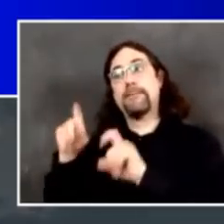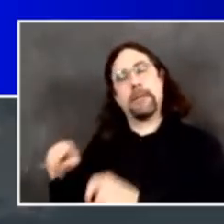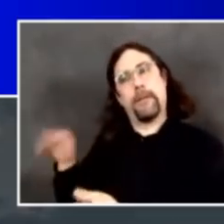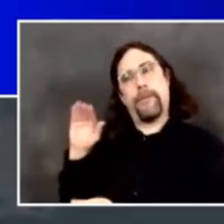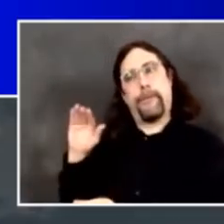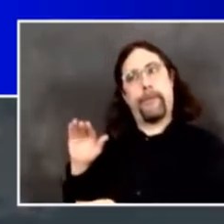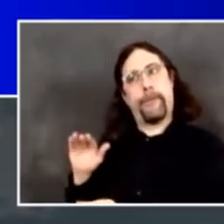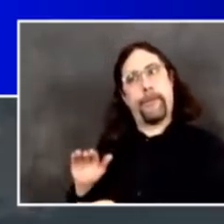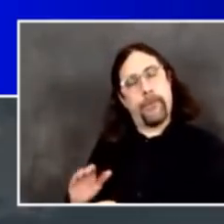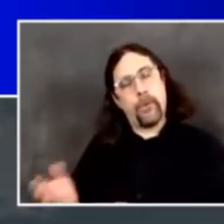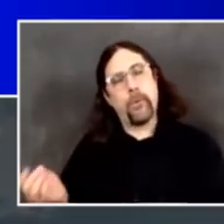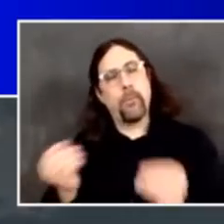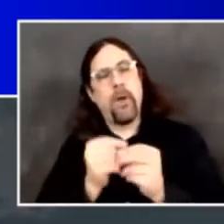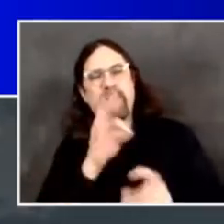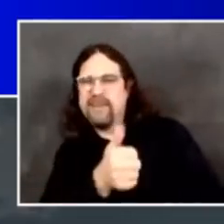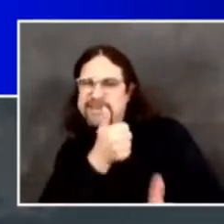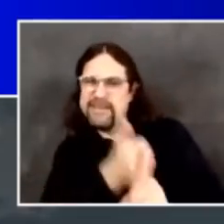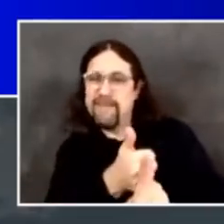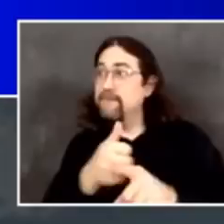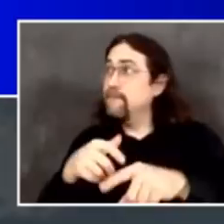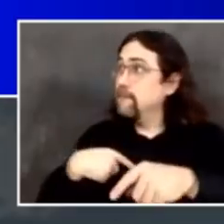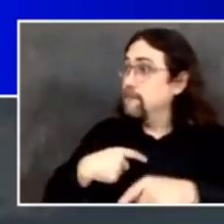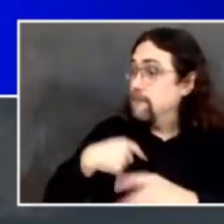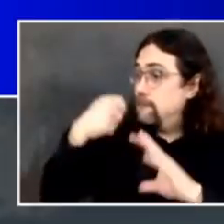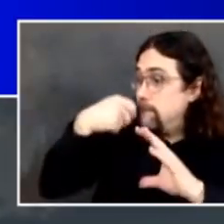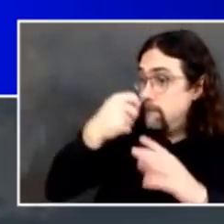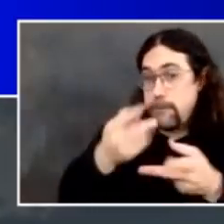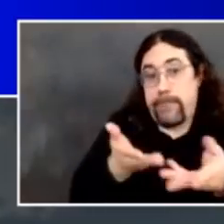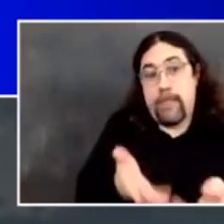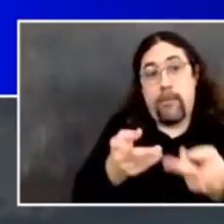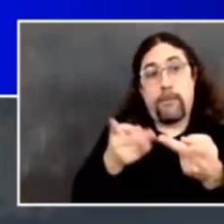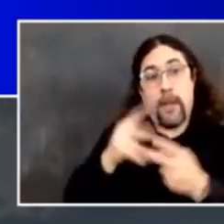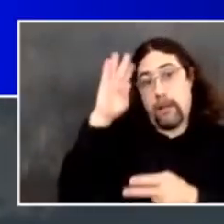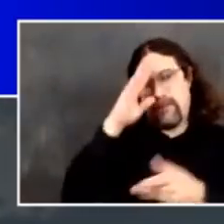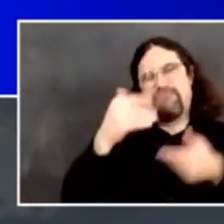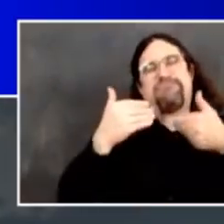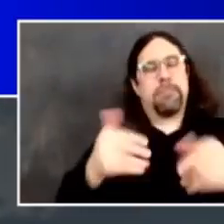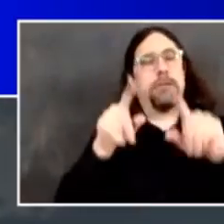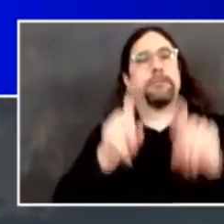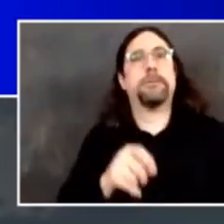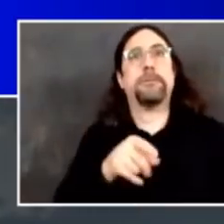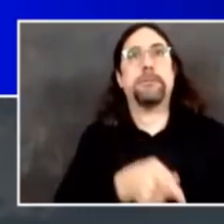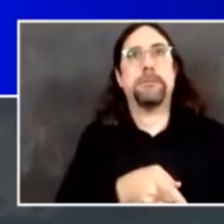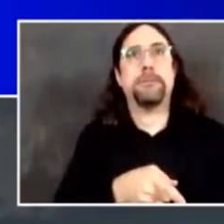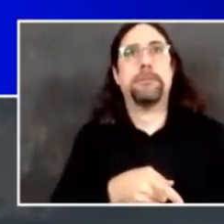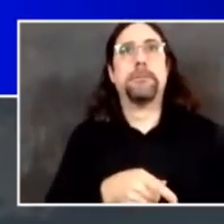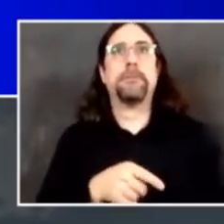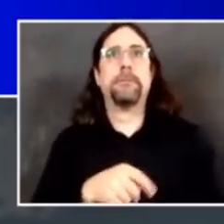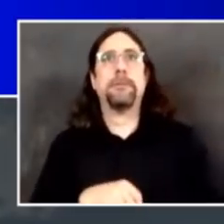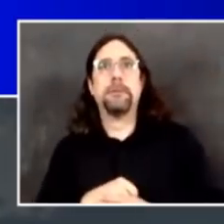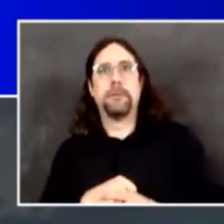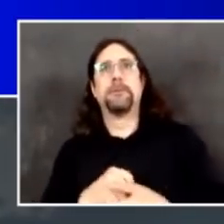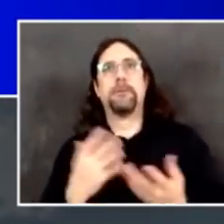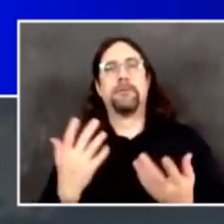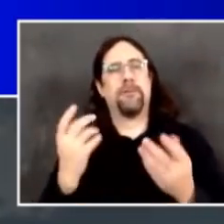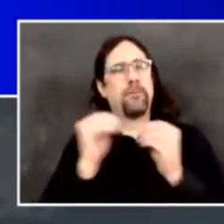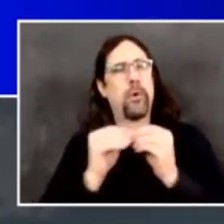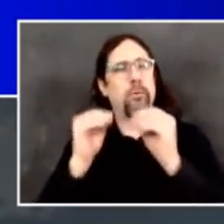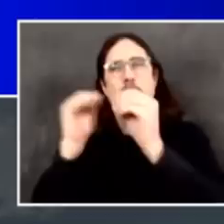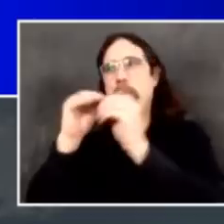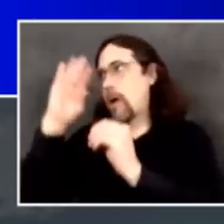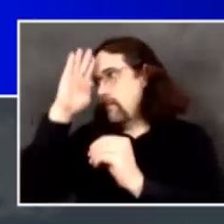that the public health lab's sample has gotten smaller and smaller all the time, and knowing therefore that makes the results more